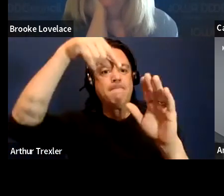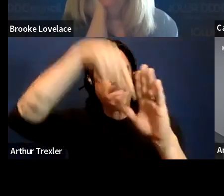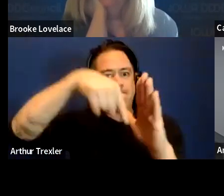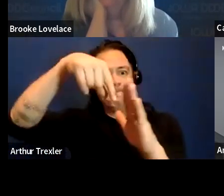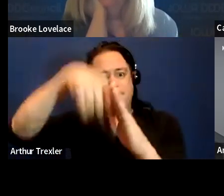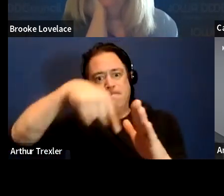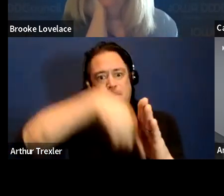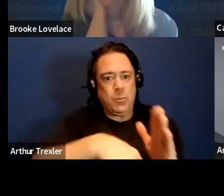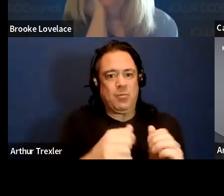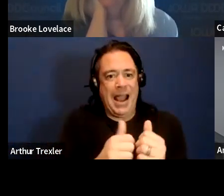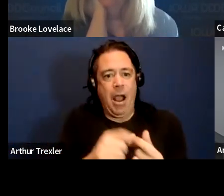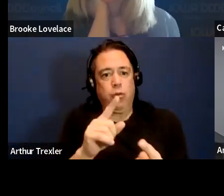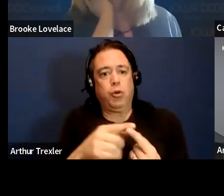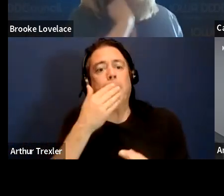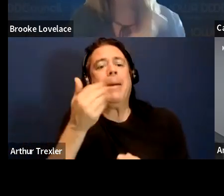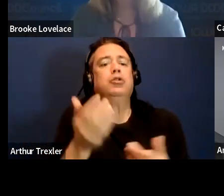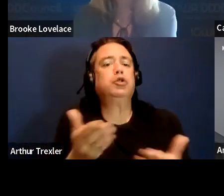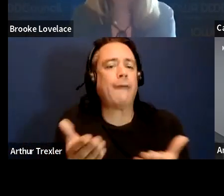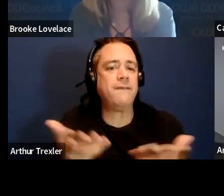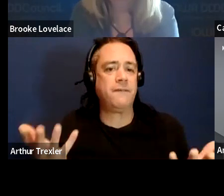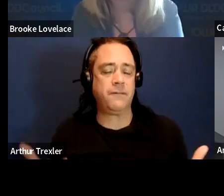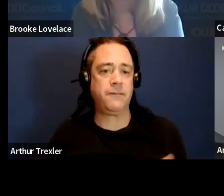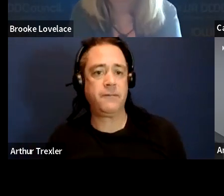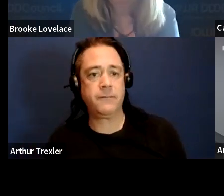processes to better serve people.